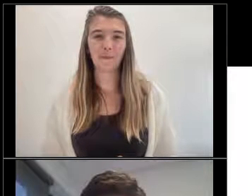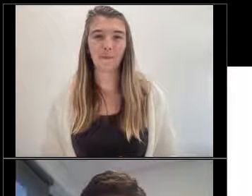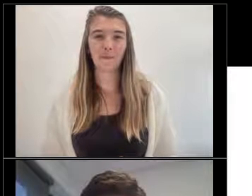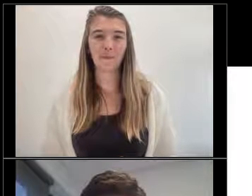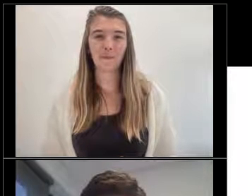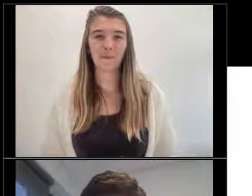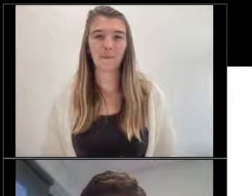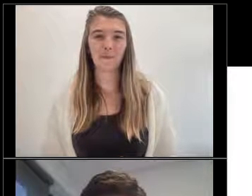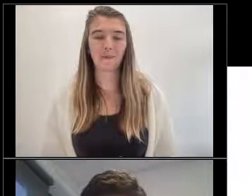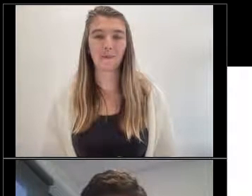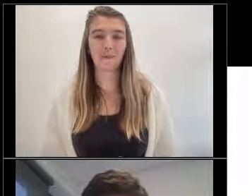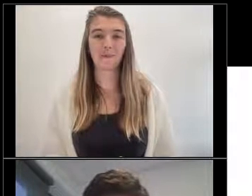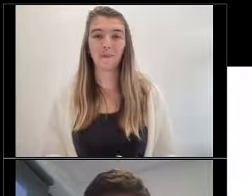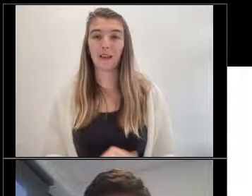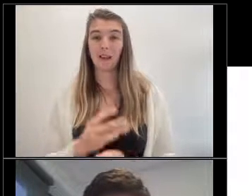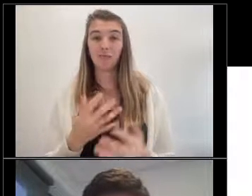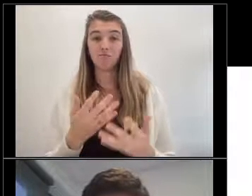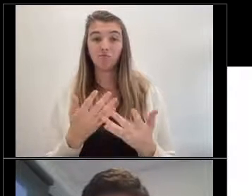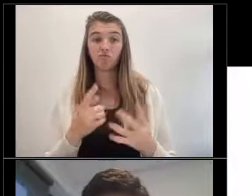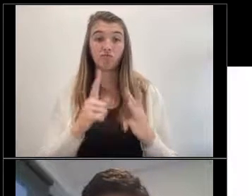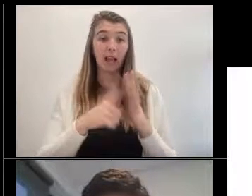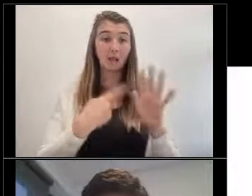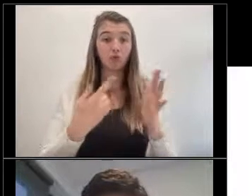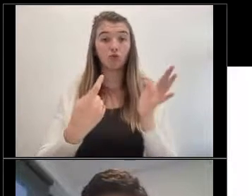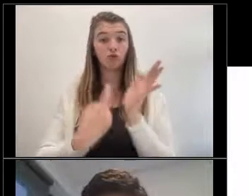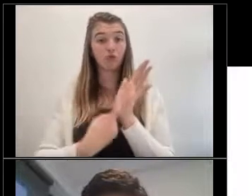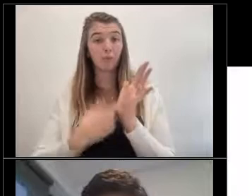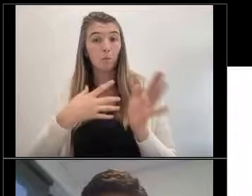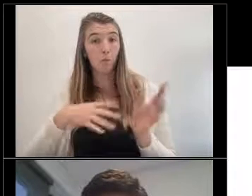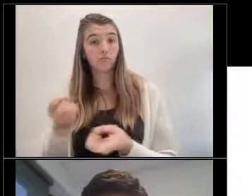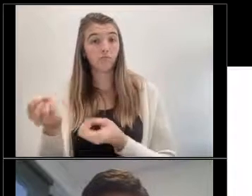Did anyone else have anything to add to that question in particular?